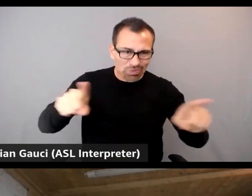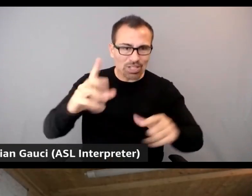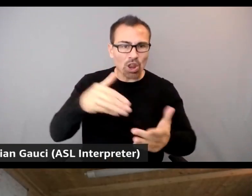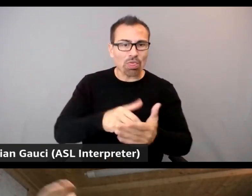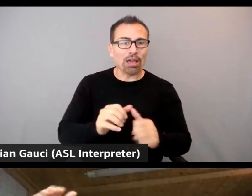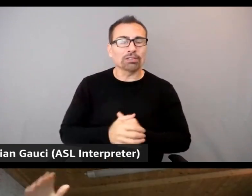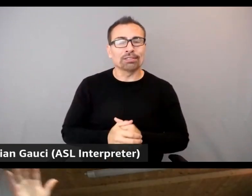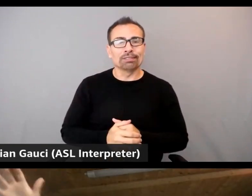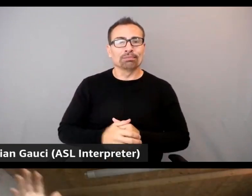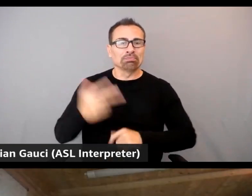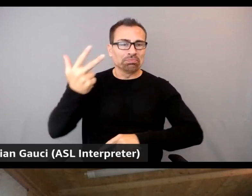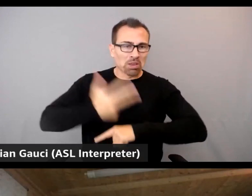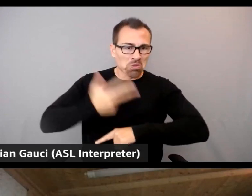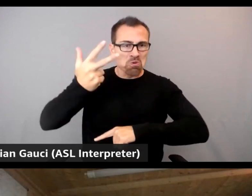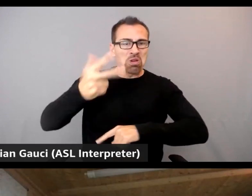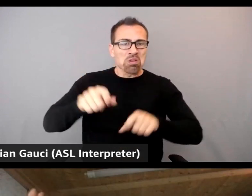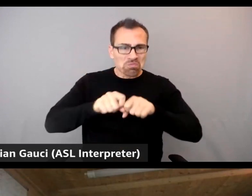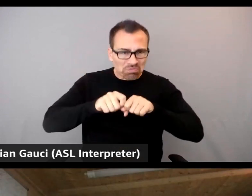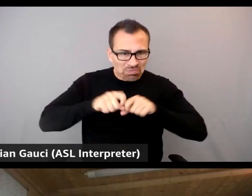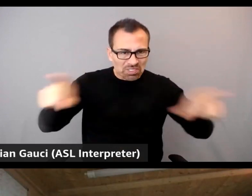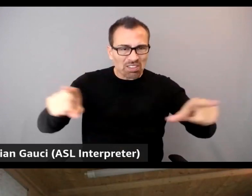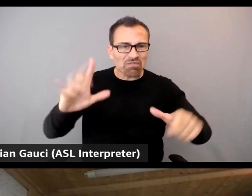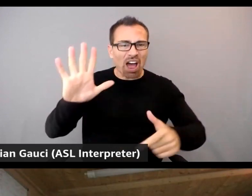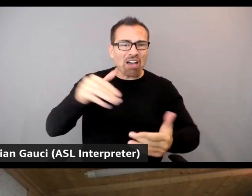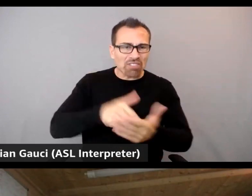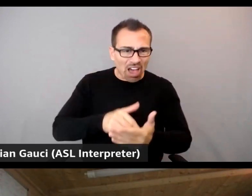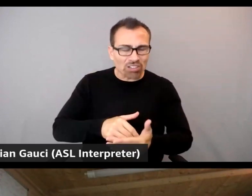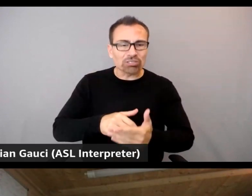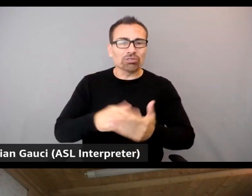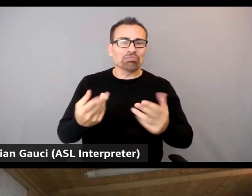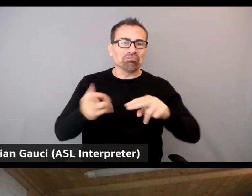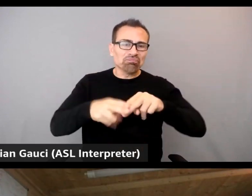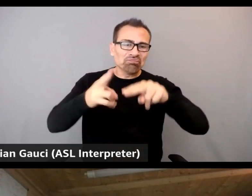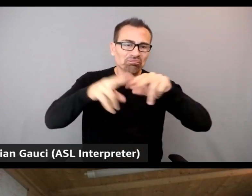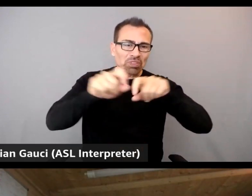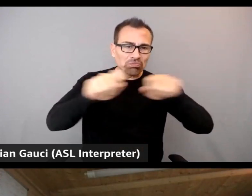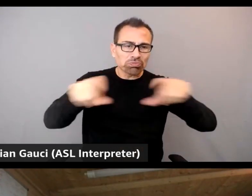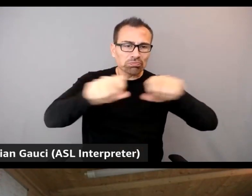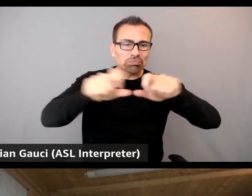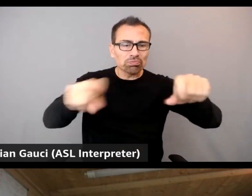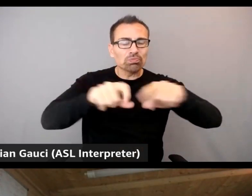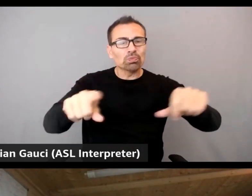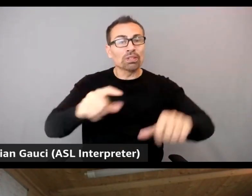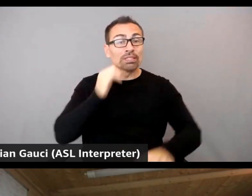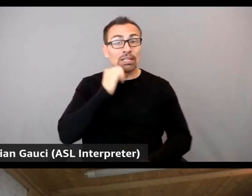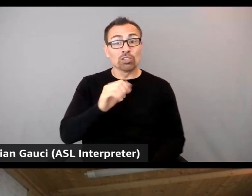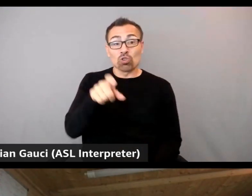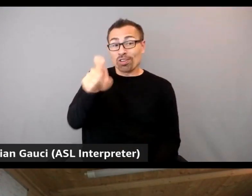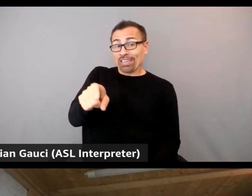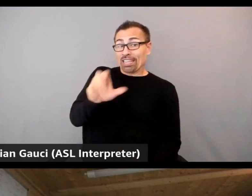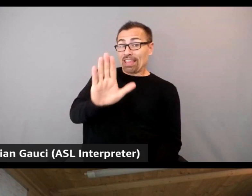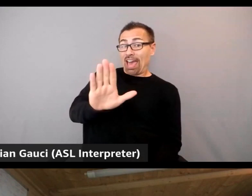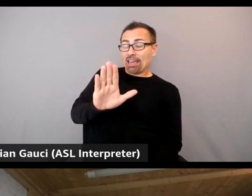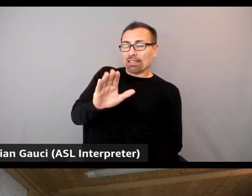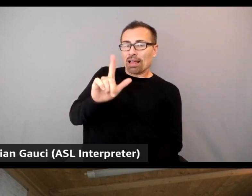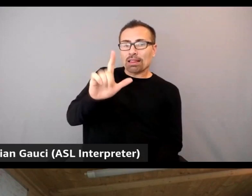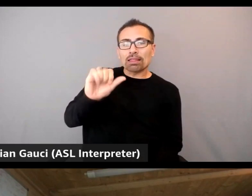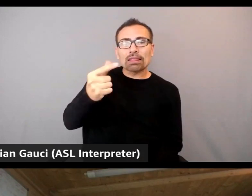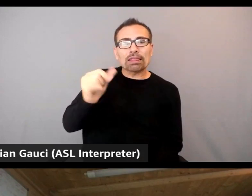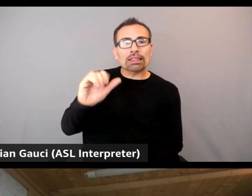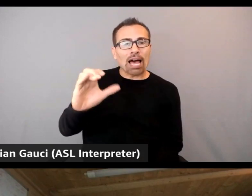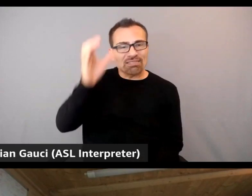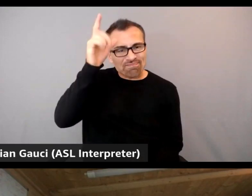do 5,000. And day four, and etc. Because the capacity will continue to increase. So you've got to put that logic in your system. You've got to create queues. You've got to